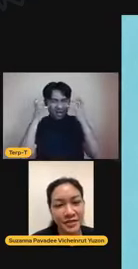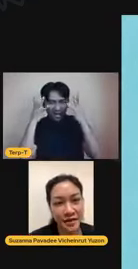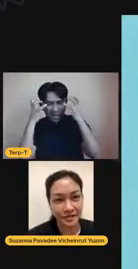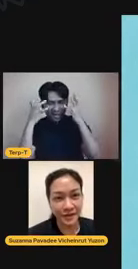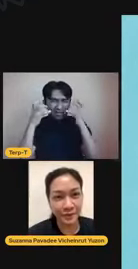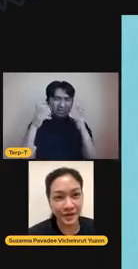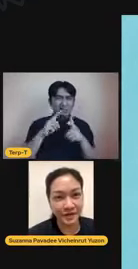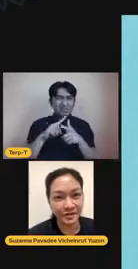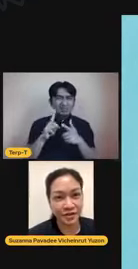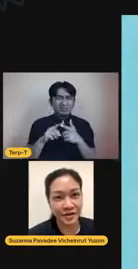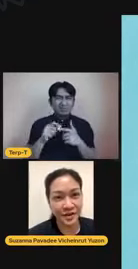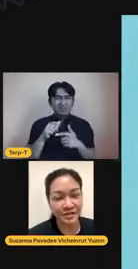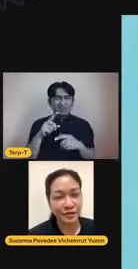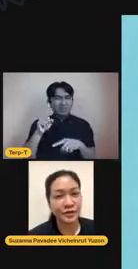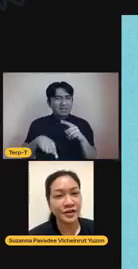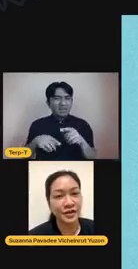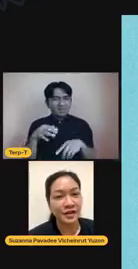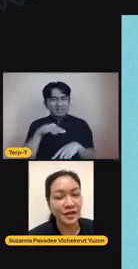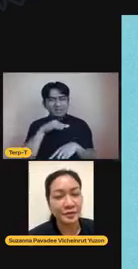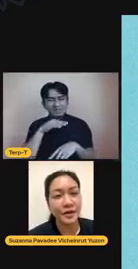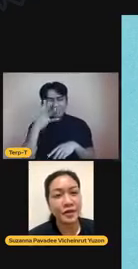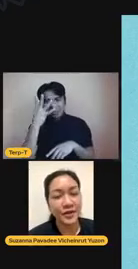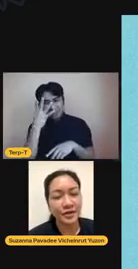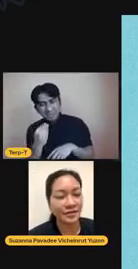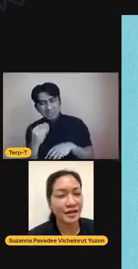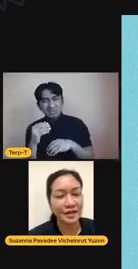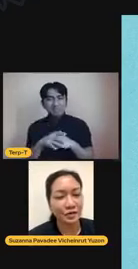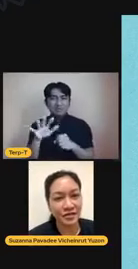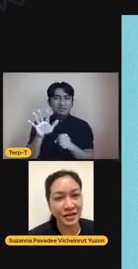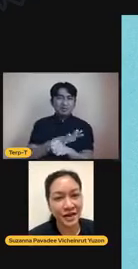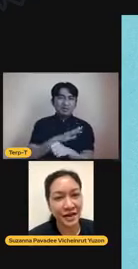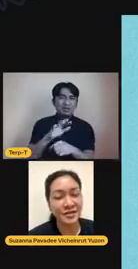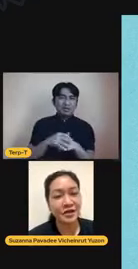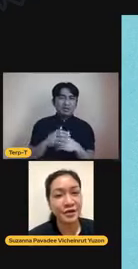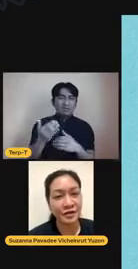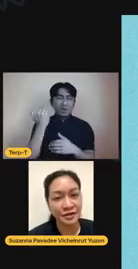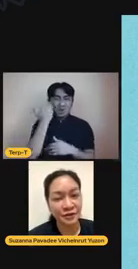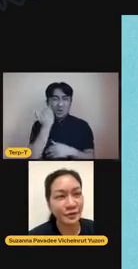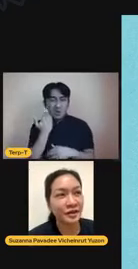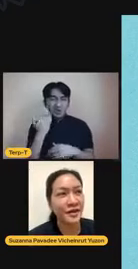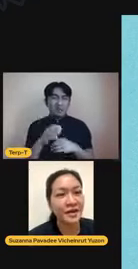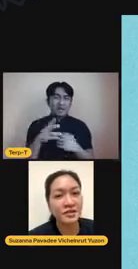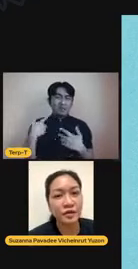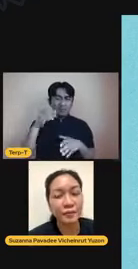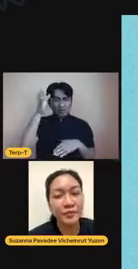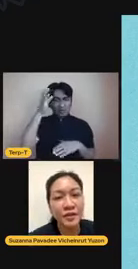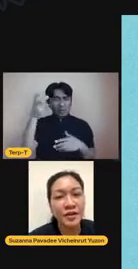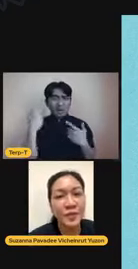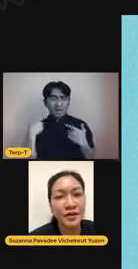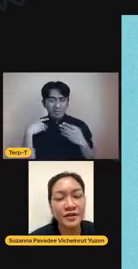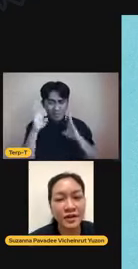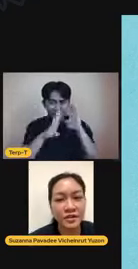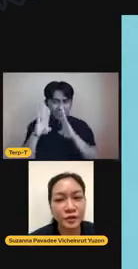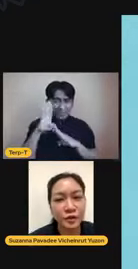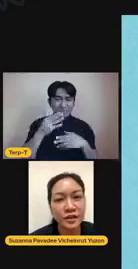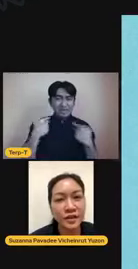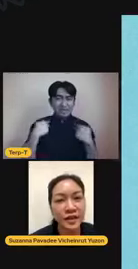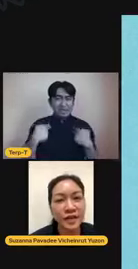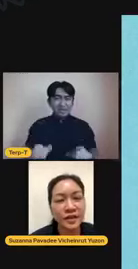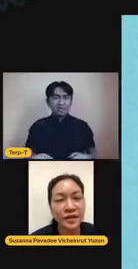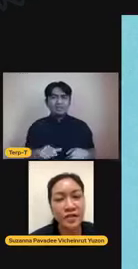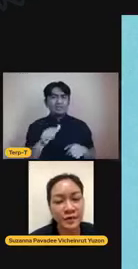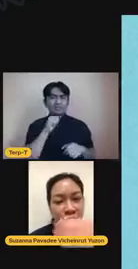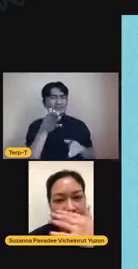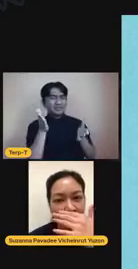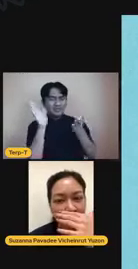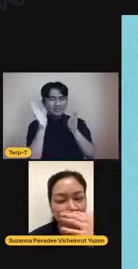from just not sleeping enough, stress, or it could be all the way to, like they will say, cancer or a tumor. So it's better not to Google it